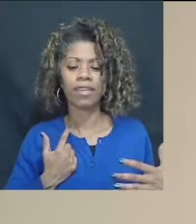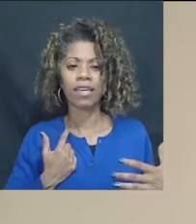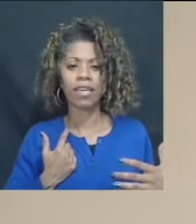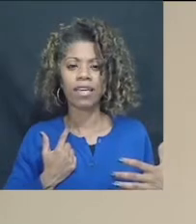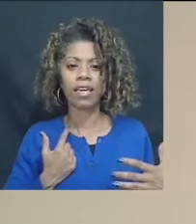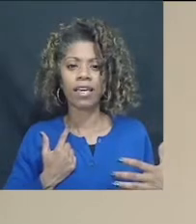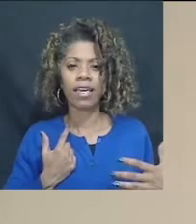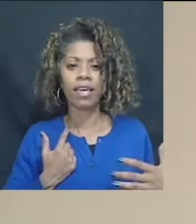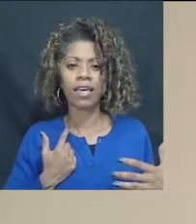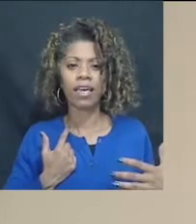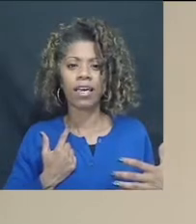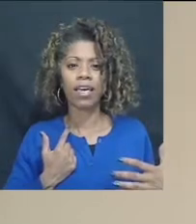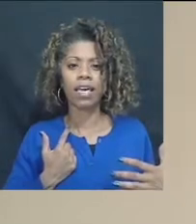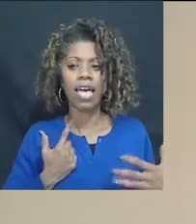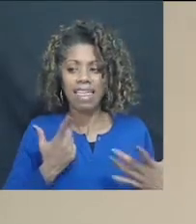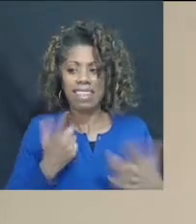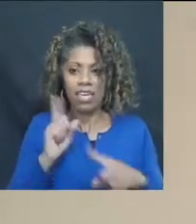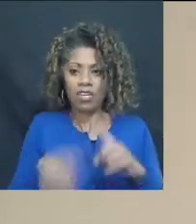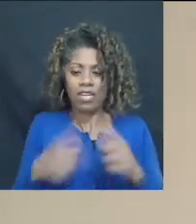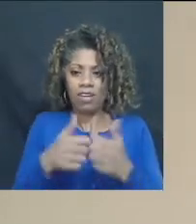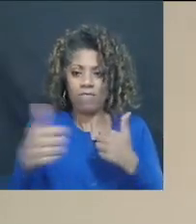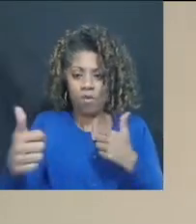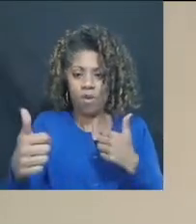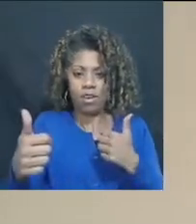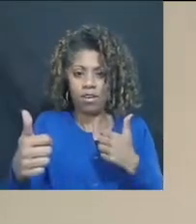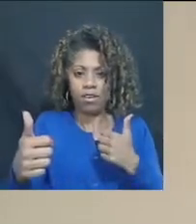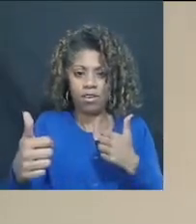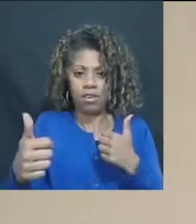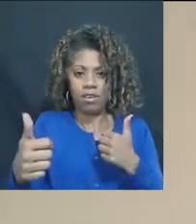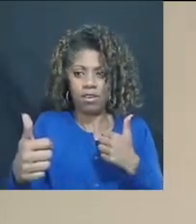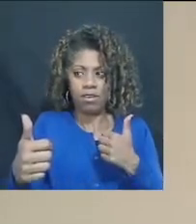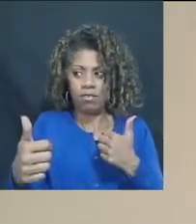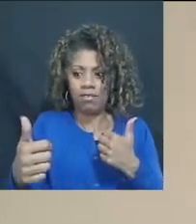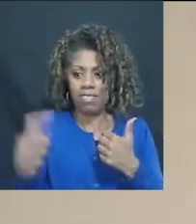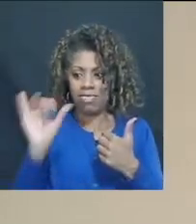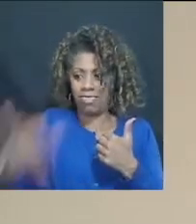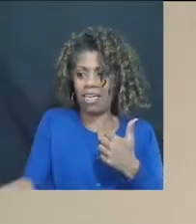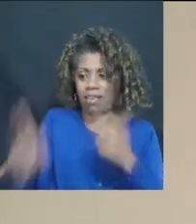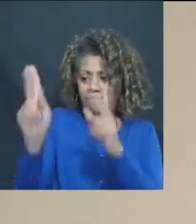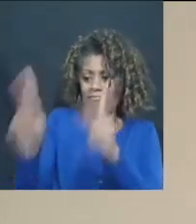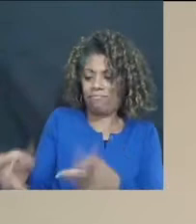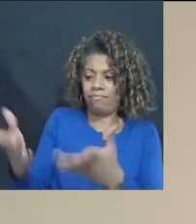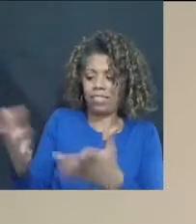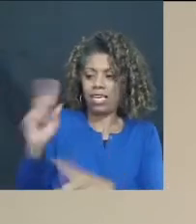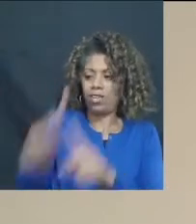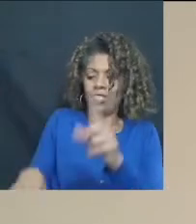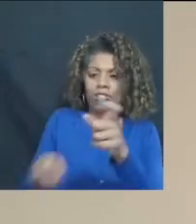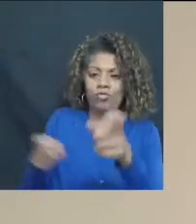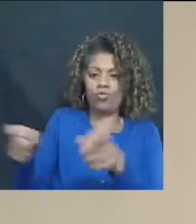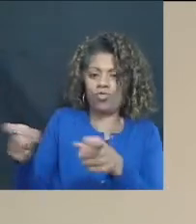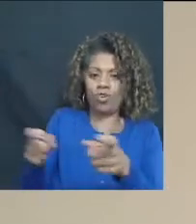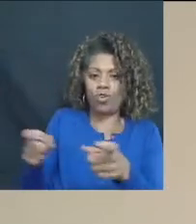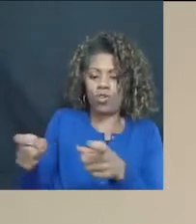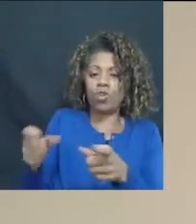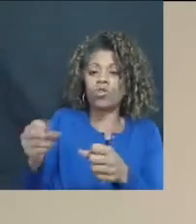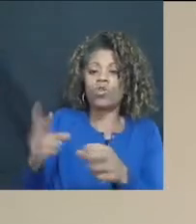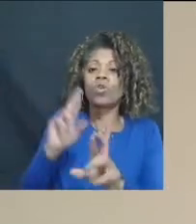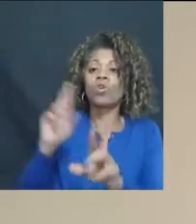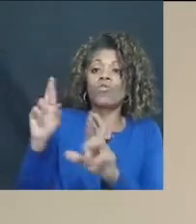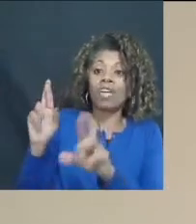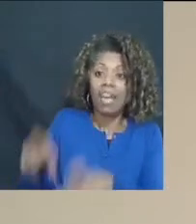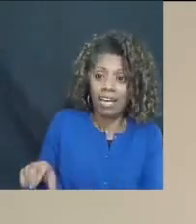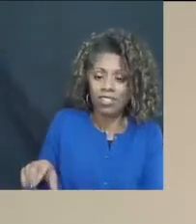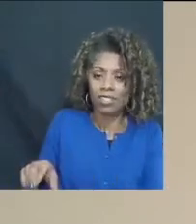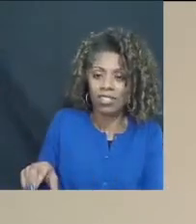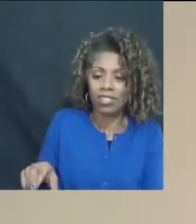situations, they could not avoid the stigmatized creature. They could not control the stigmatized creature. So they reacted with lethal force to kill the